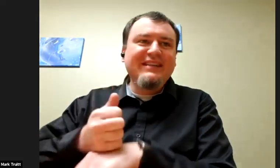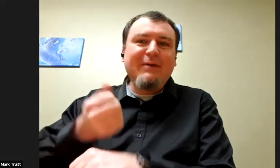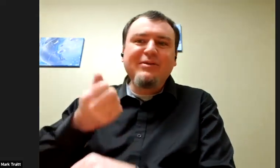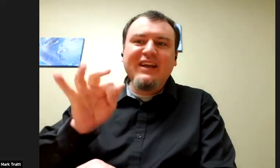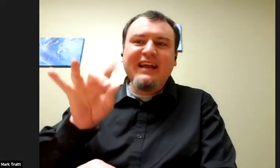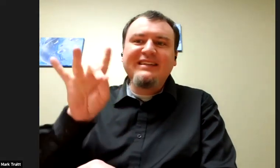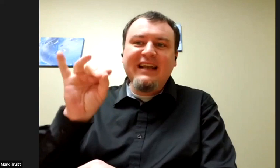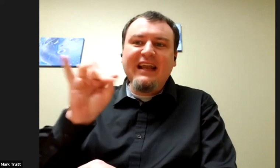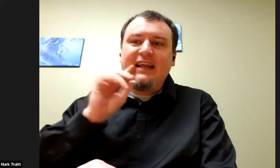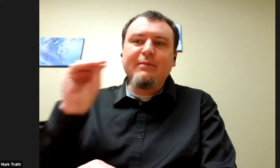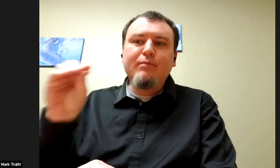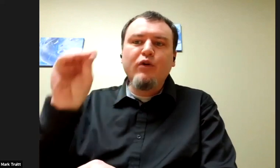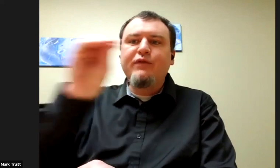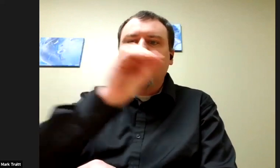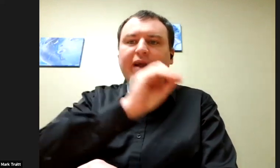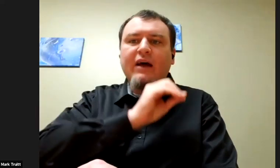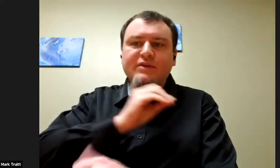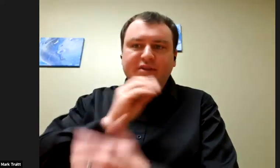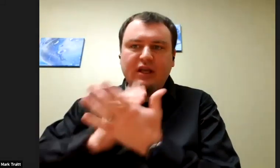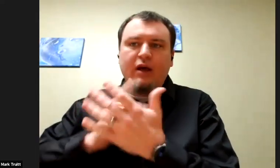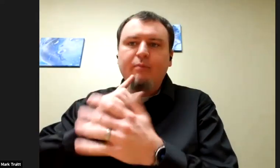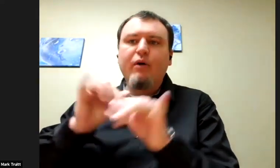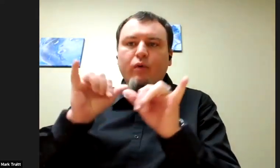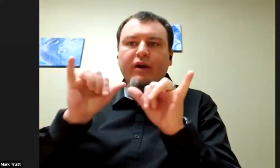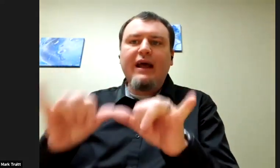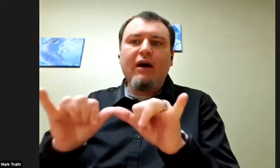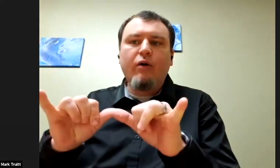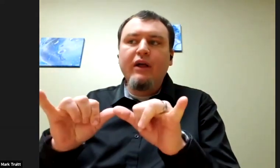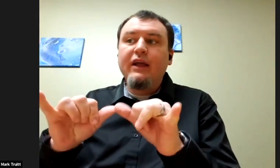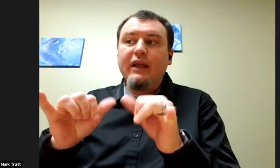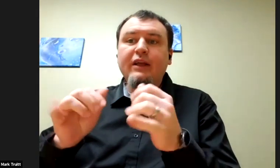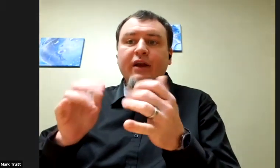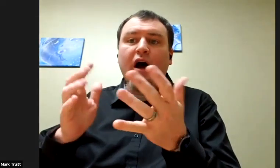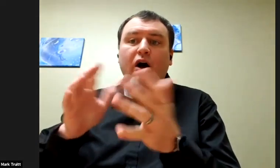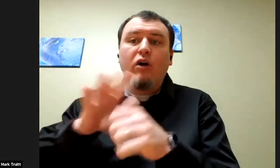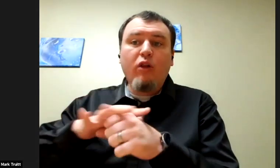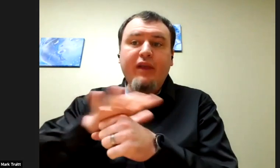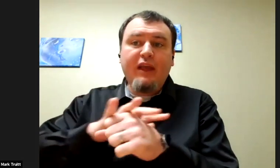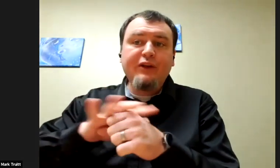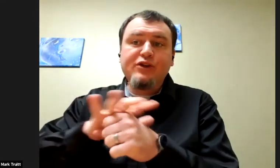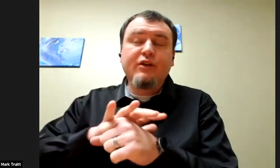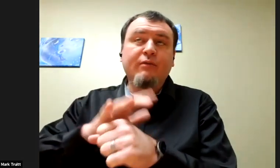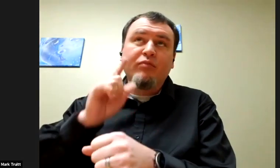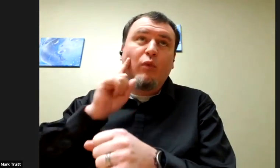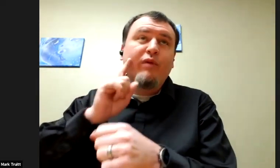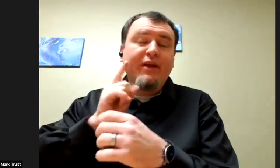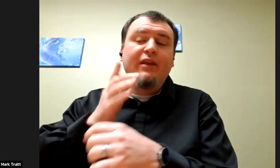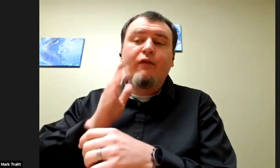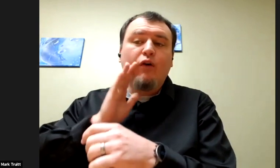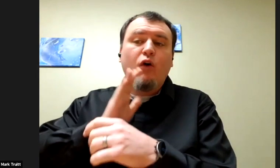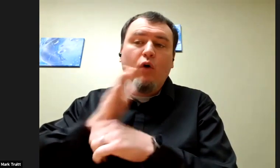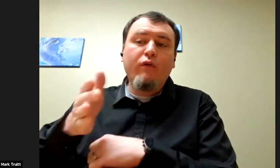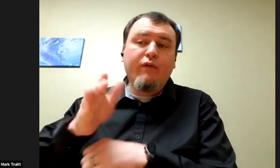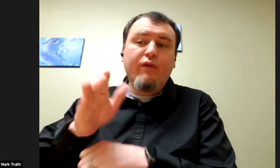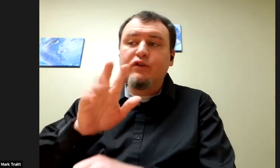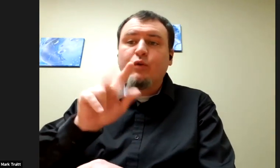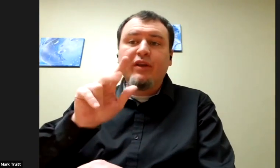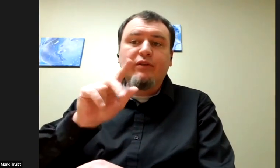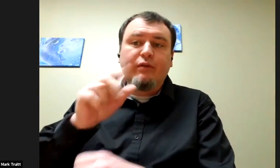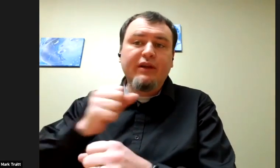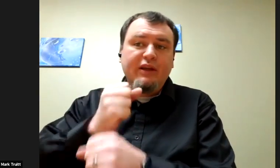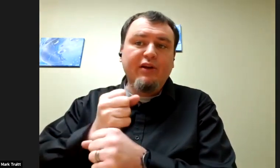it was established in 1980. It moved around some, but we're now in our location. We've been there for